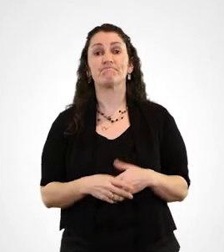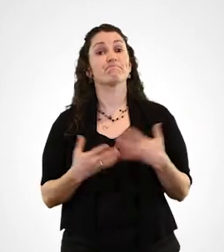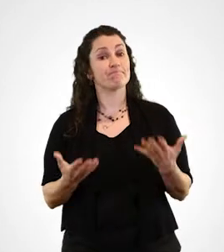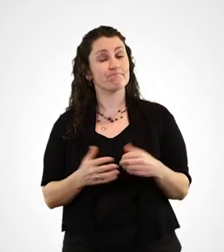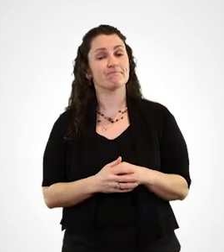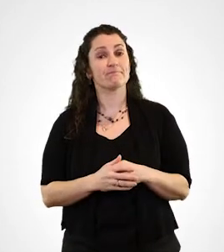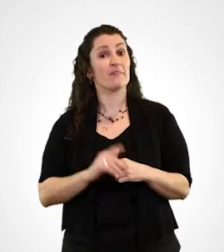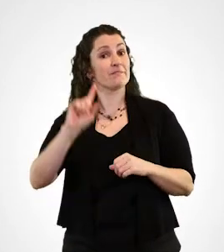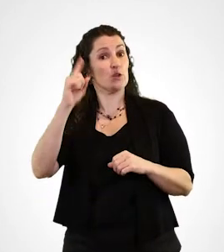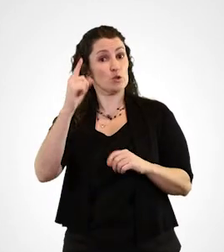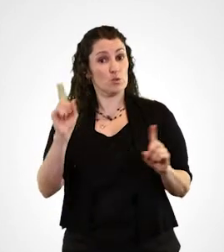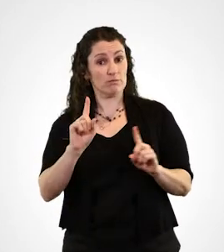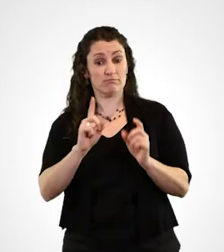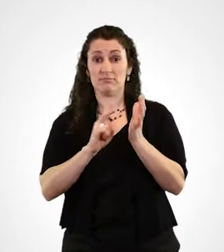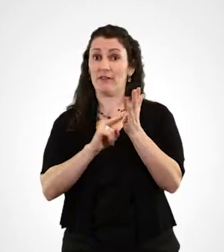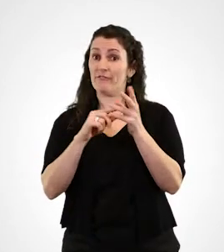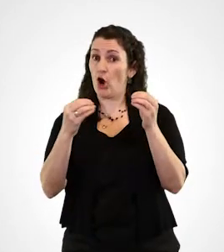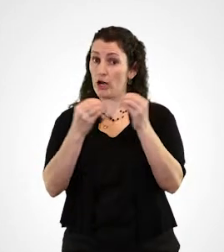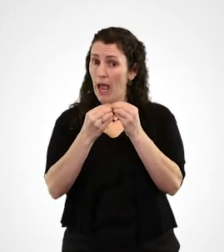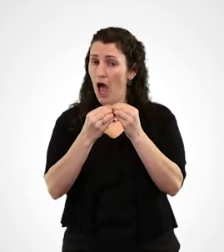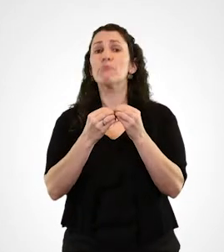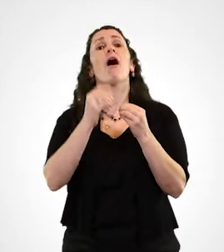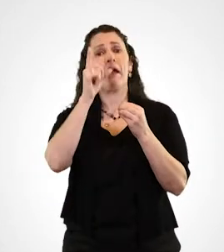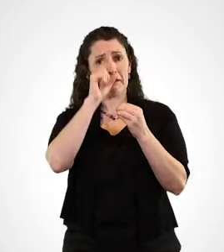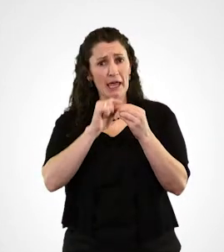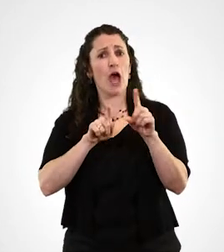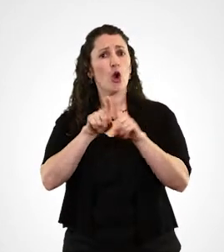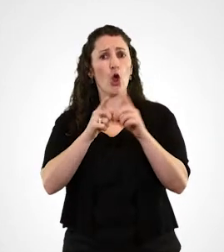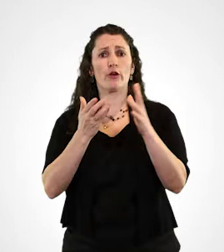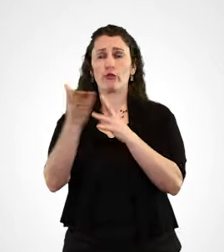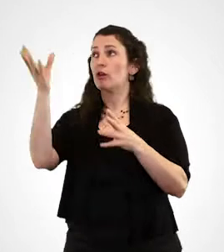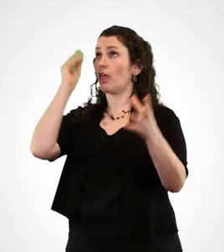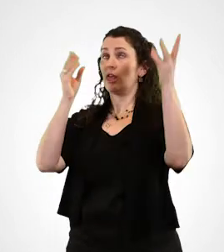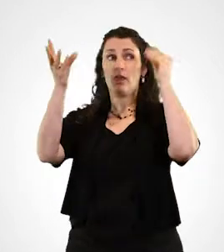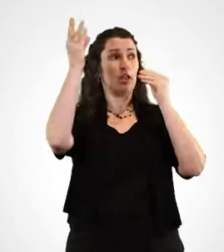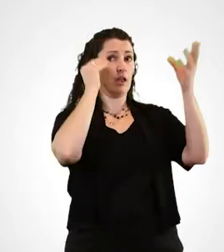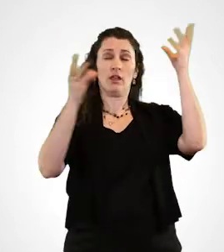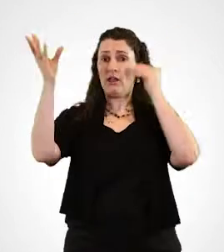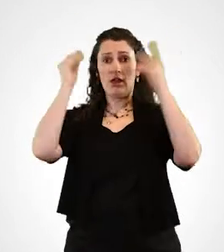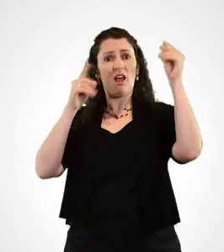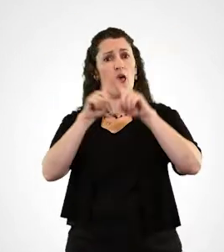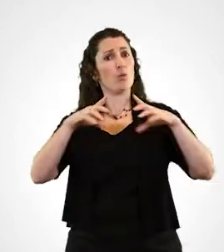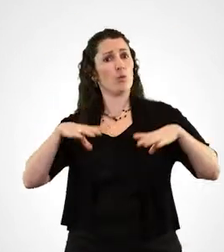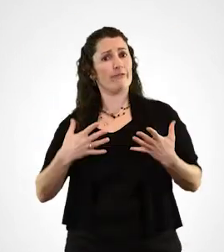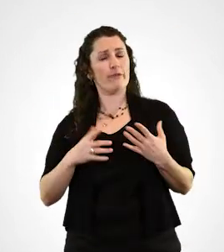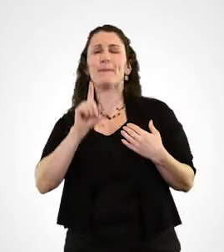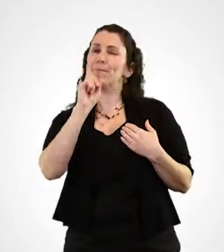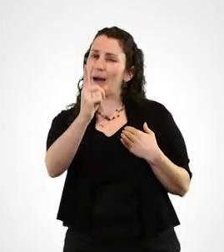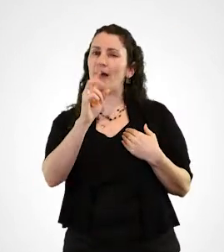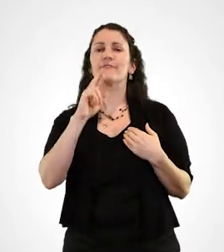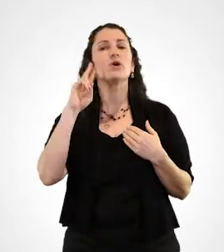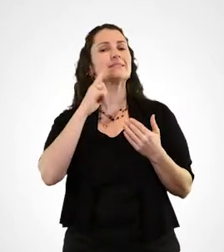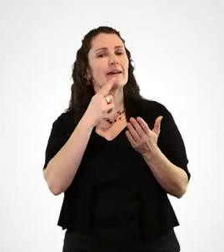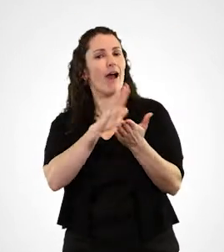lectures. One is that vocabulary can be caught, but we should also be teaching it, especially for deaf and hard of